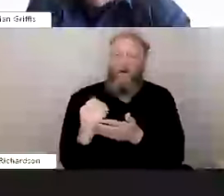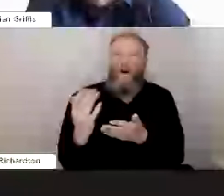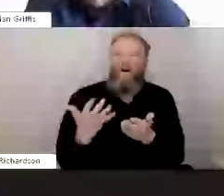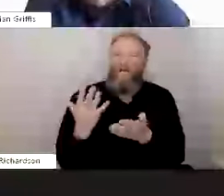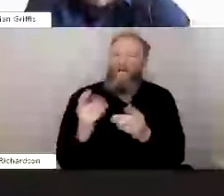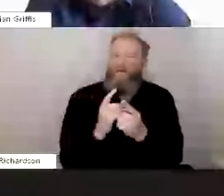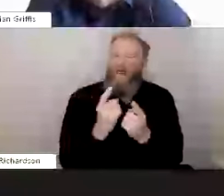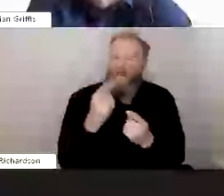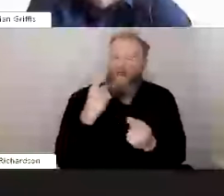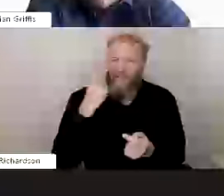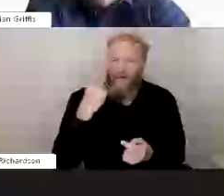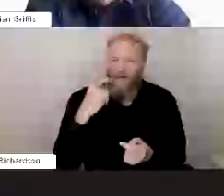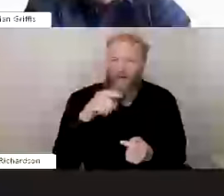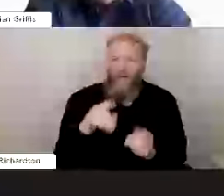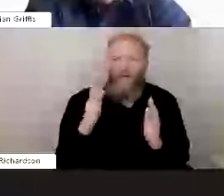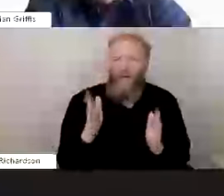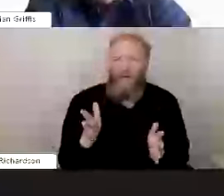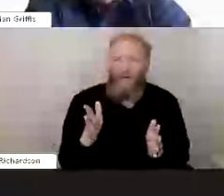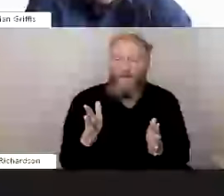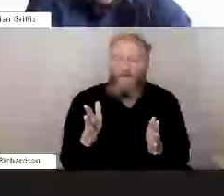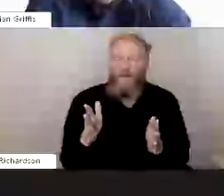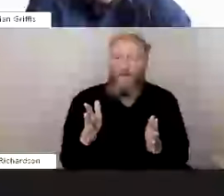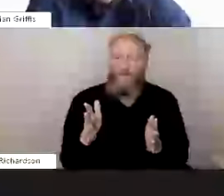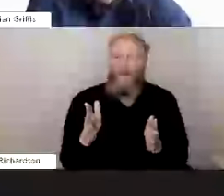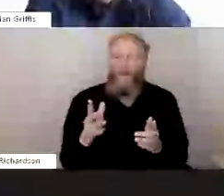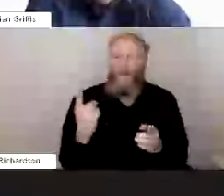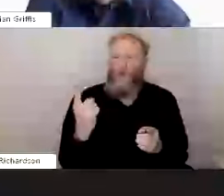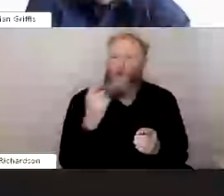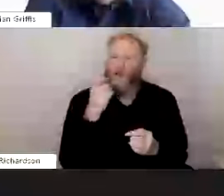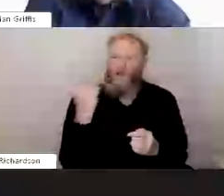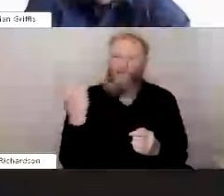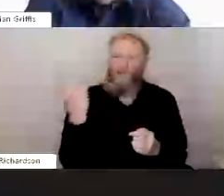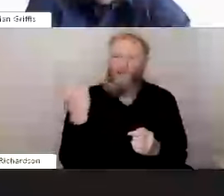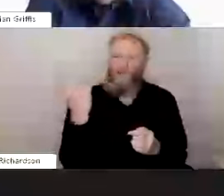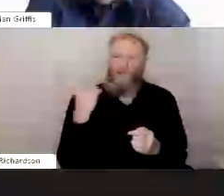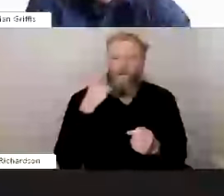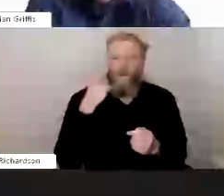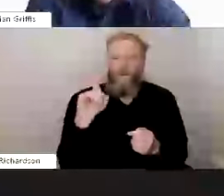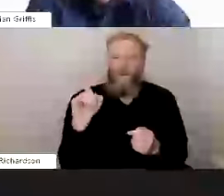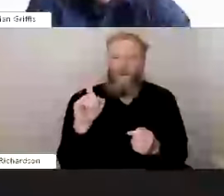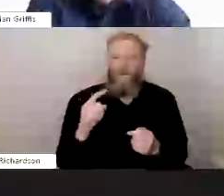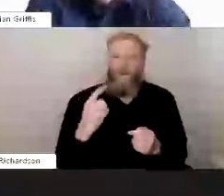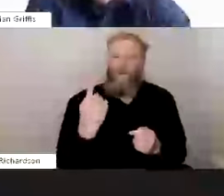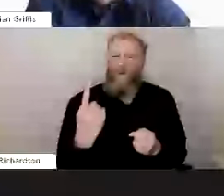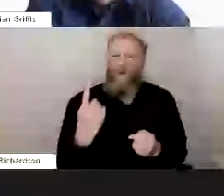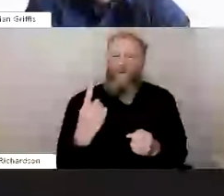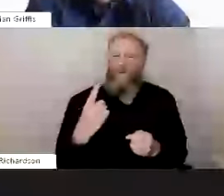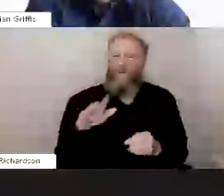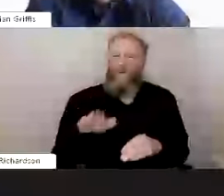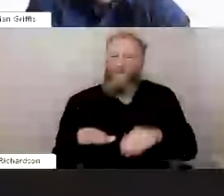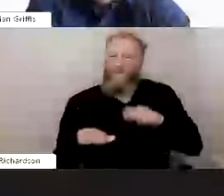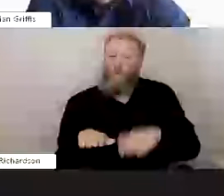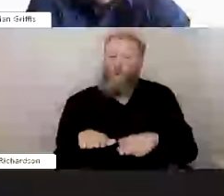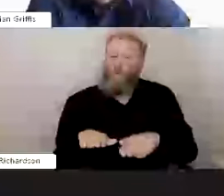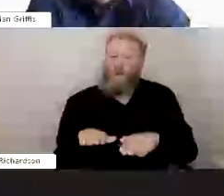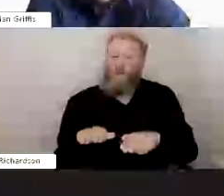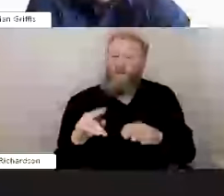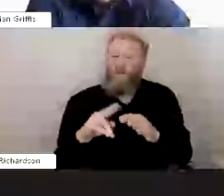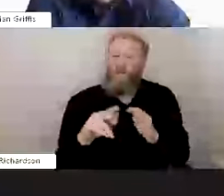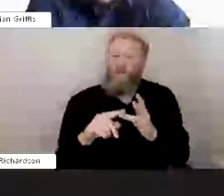that are discovered at Lake Mungo, but one of them fairly recently is a single footprint, and they say it's a